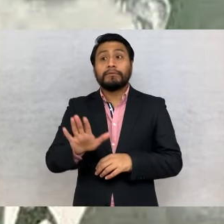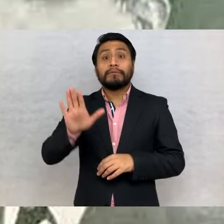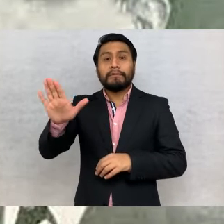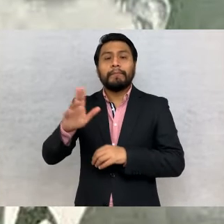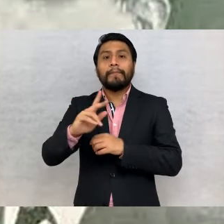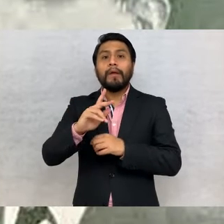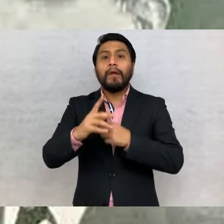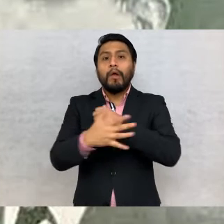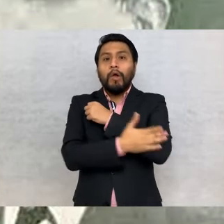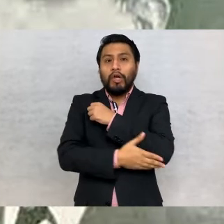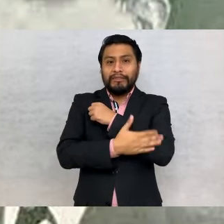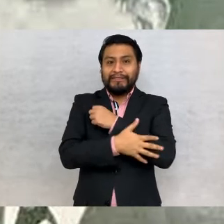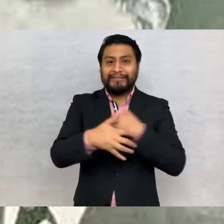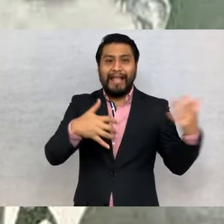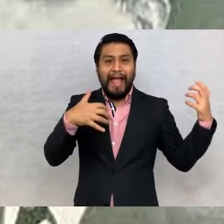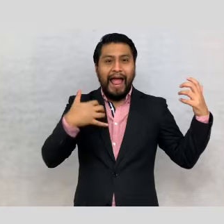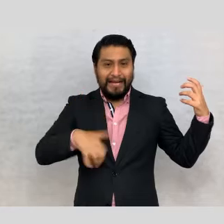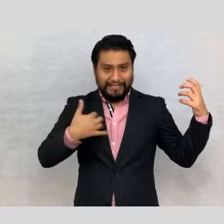Argentina.